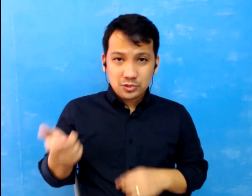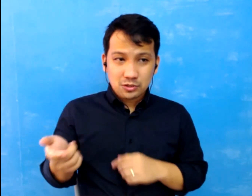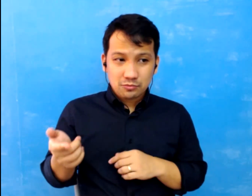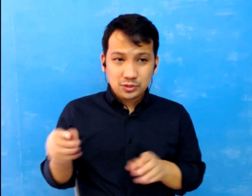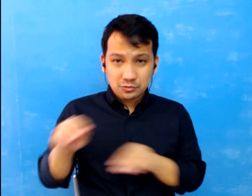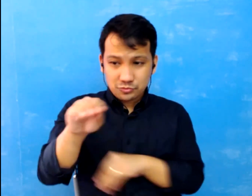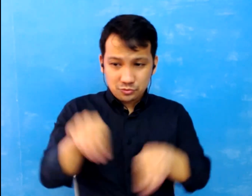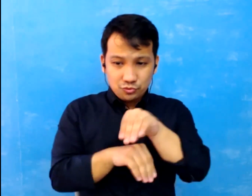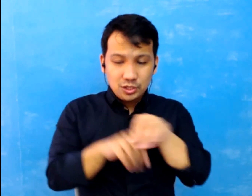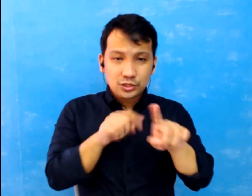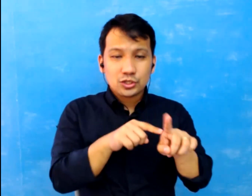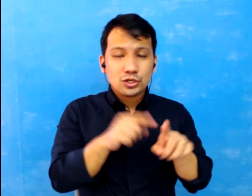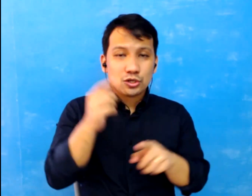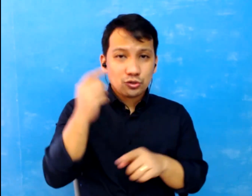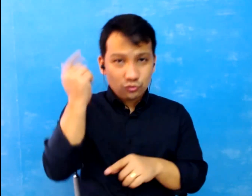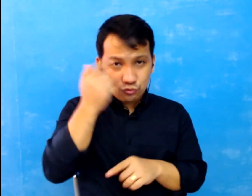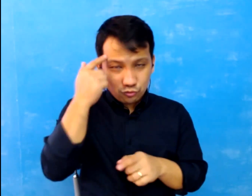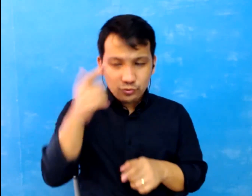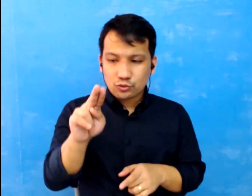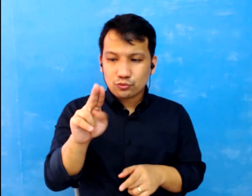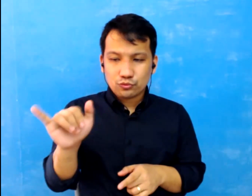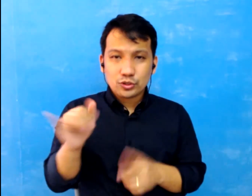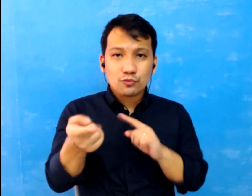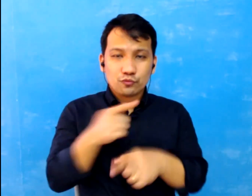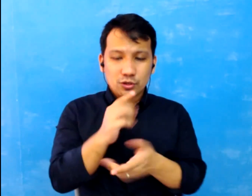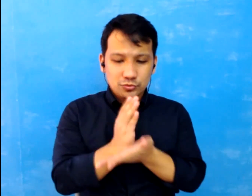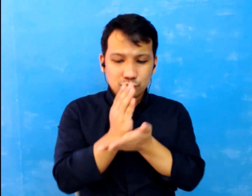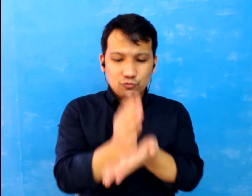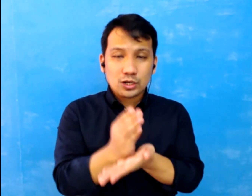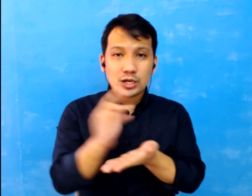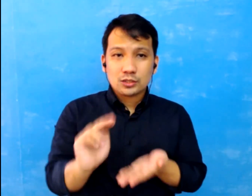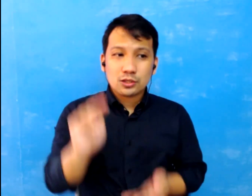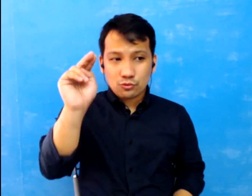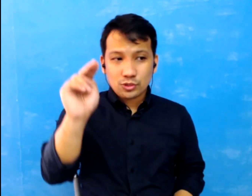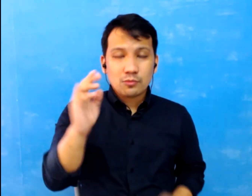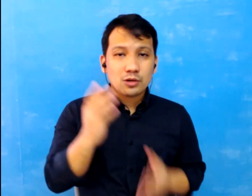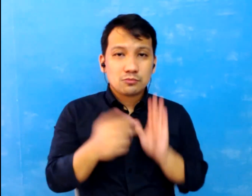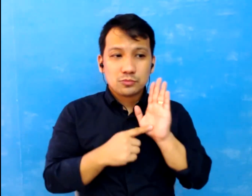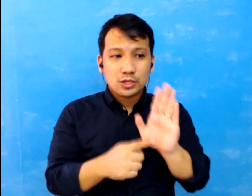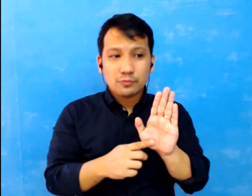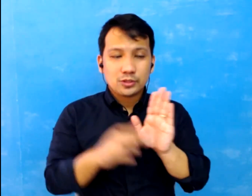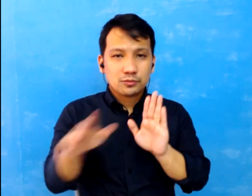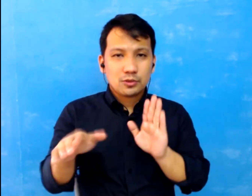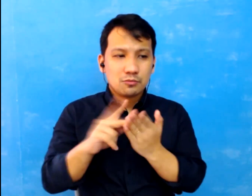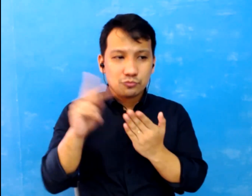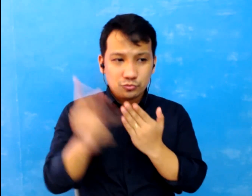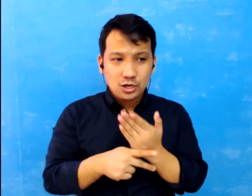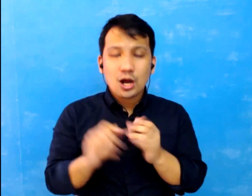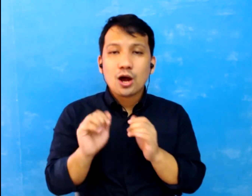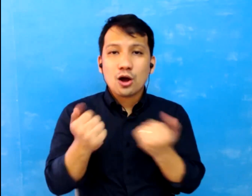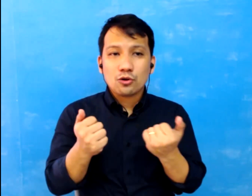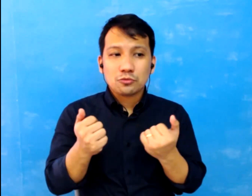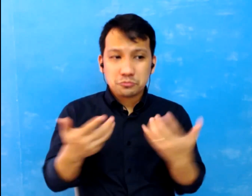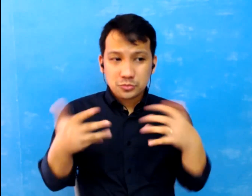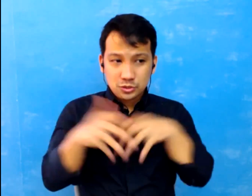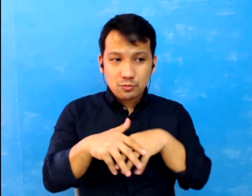of Zamboanga del Norte to present his province's program on